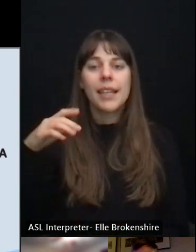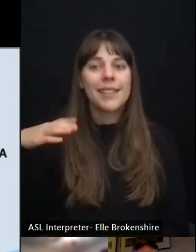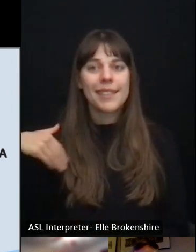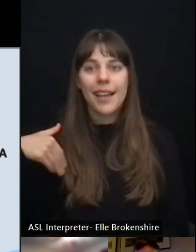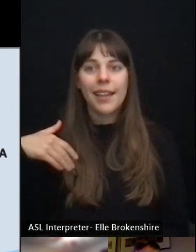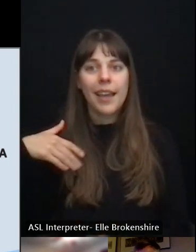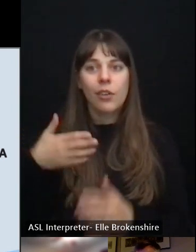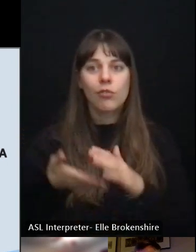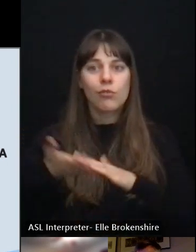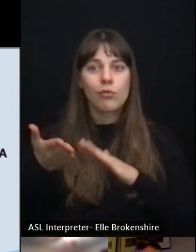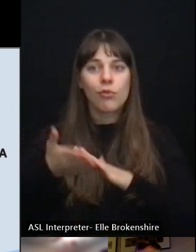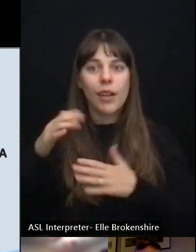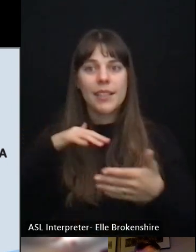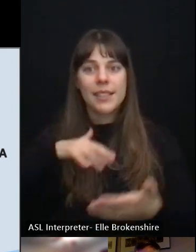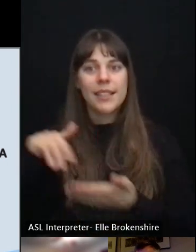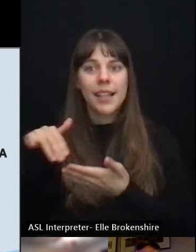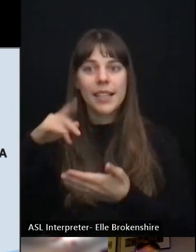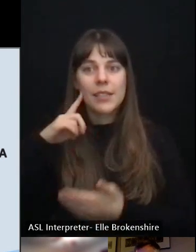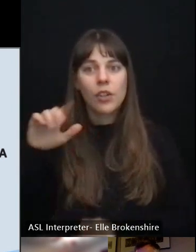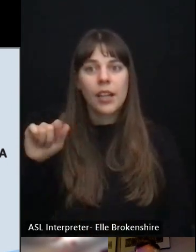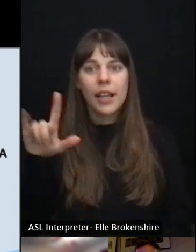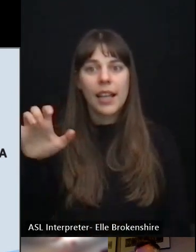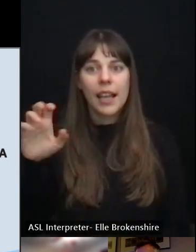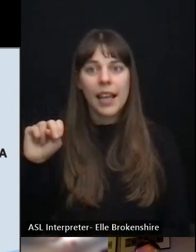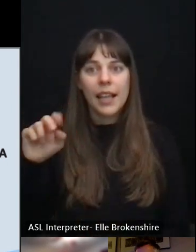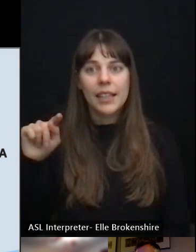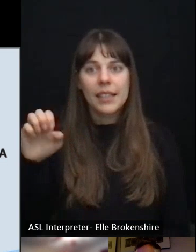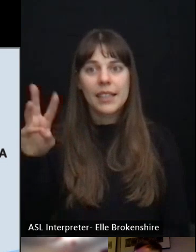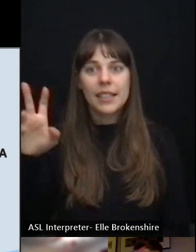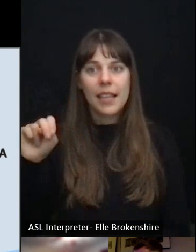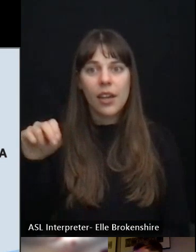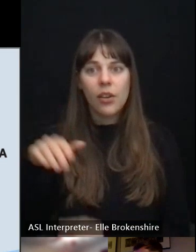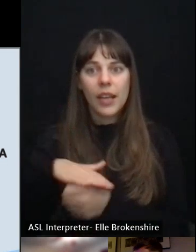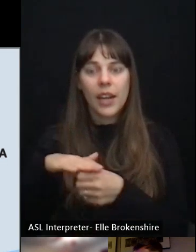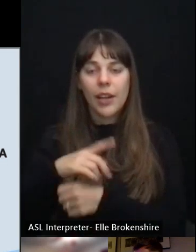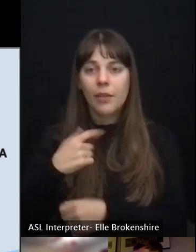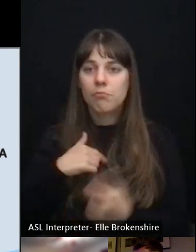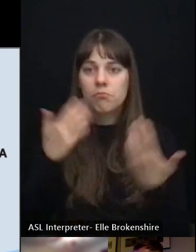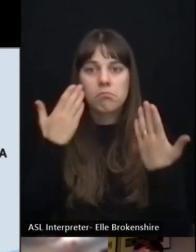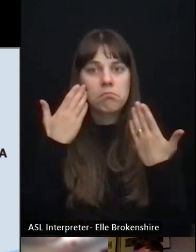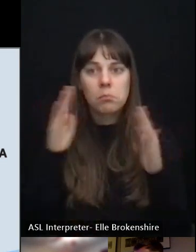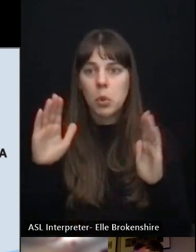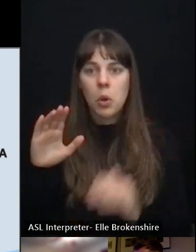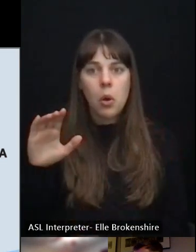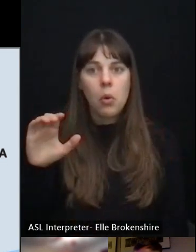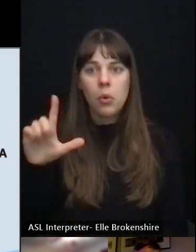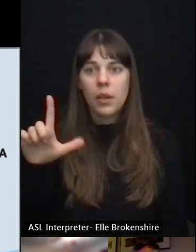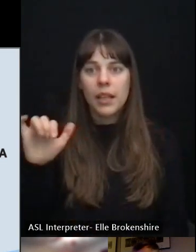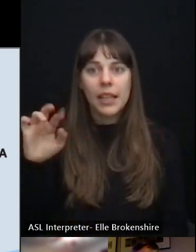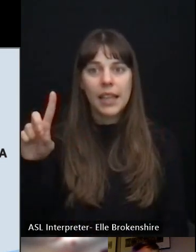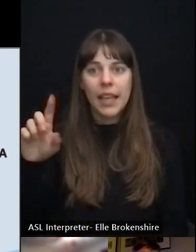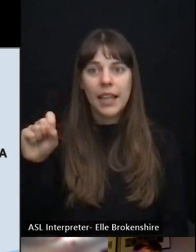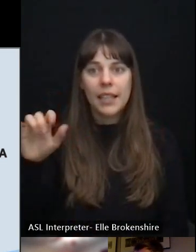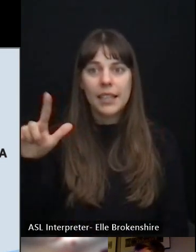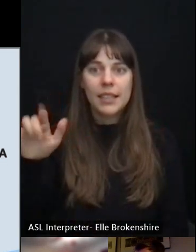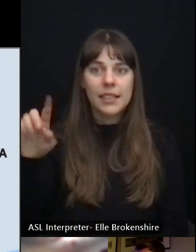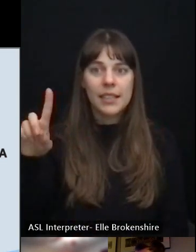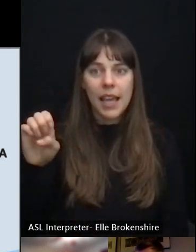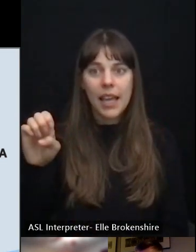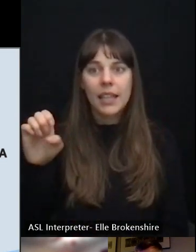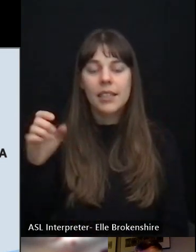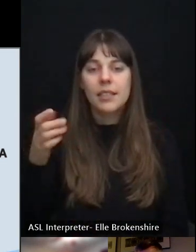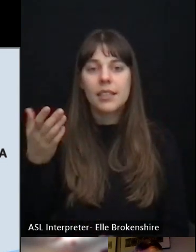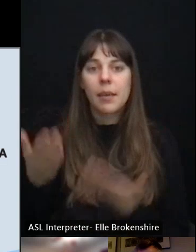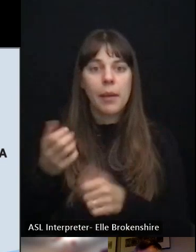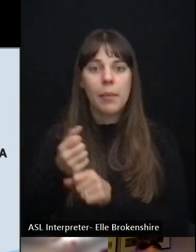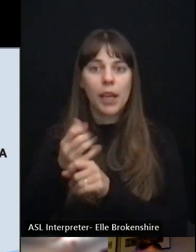studies in the Allentown area, nor is PRT aware of any slides that may be contributed by